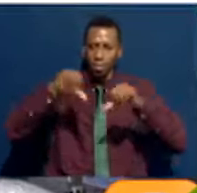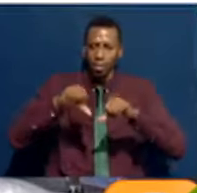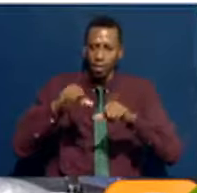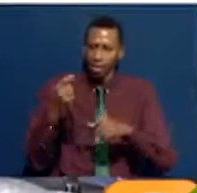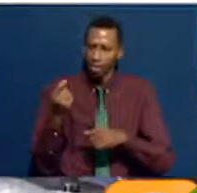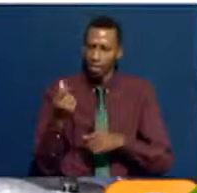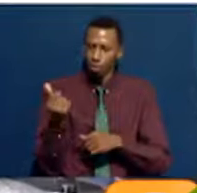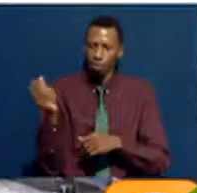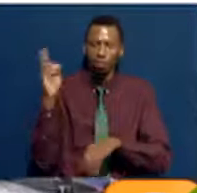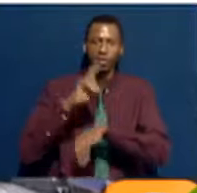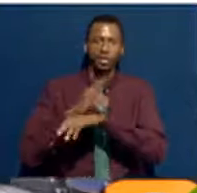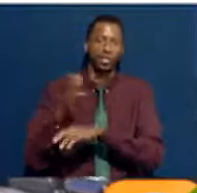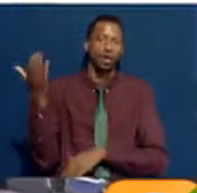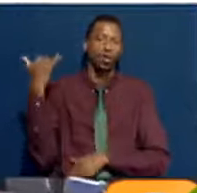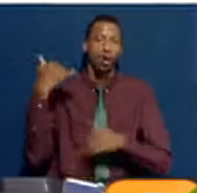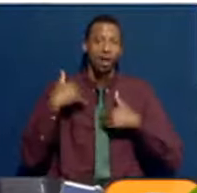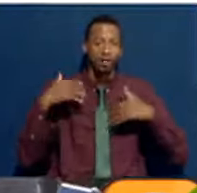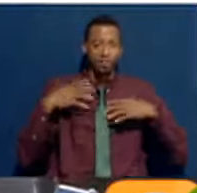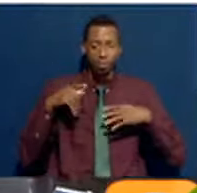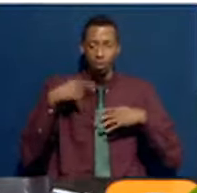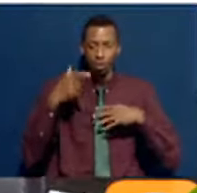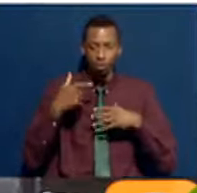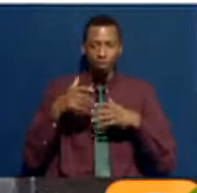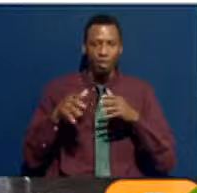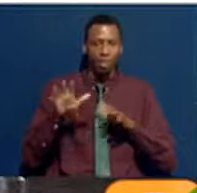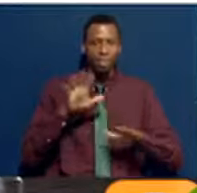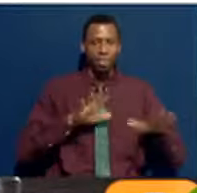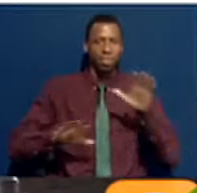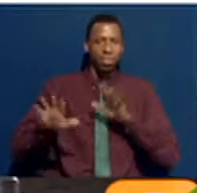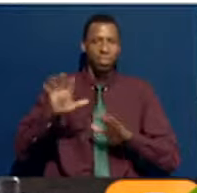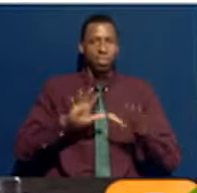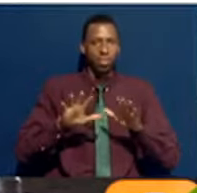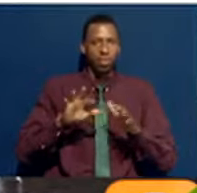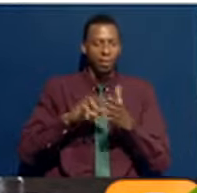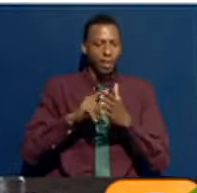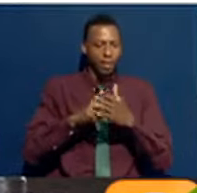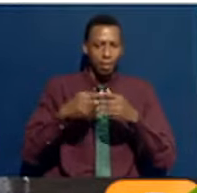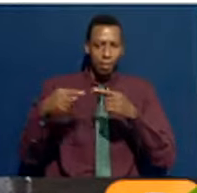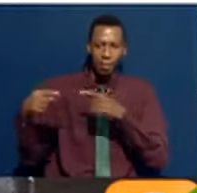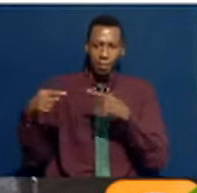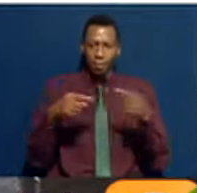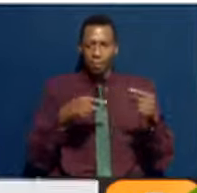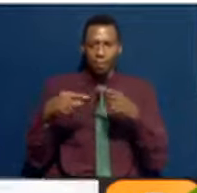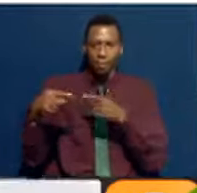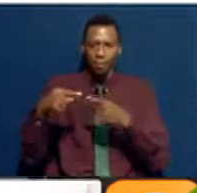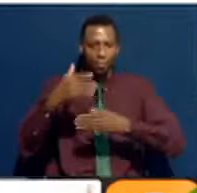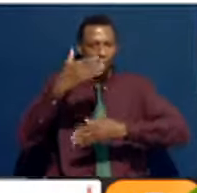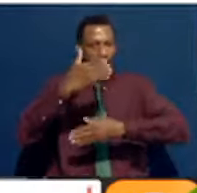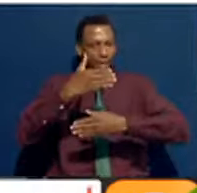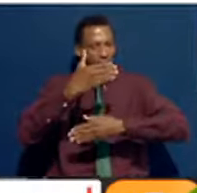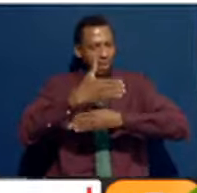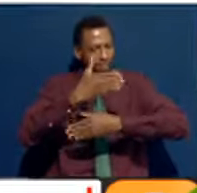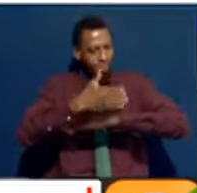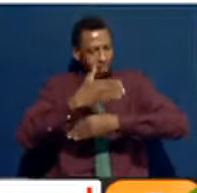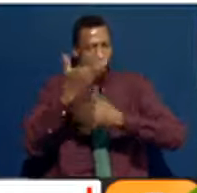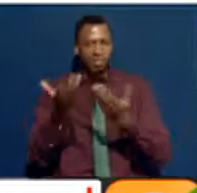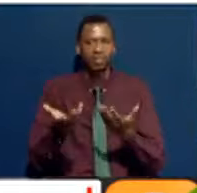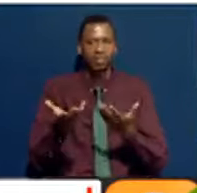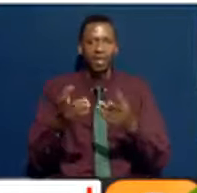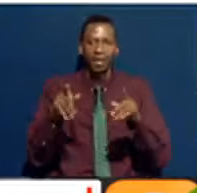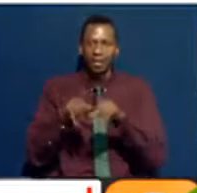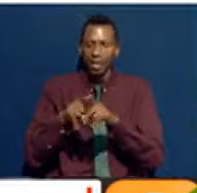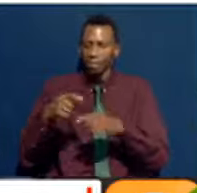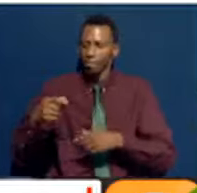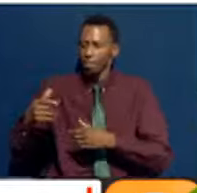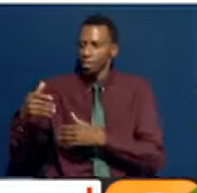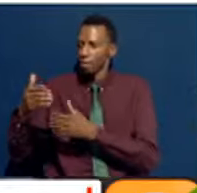nyuma na kulete vita kati ya jamii na kati ya majirani. Nisha mwambia